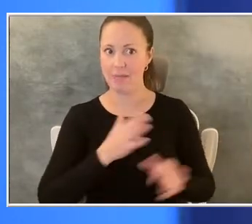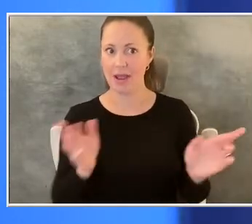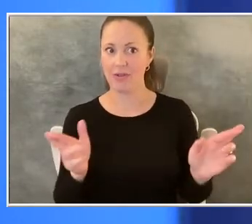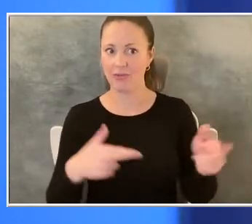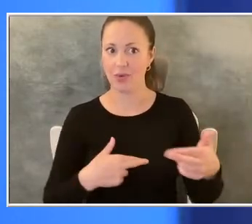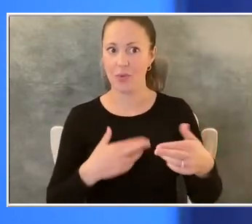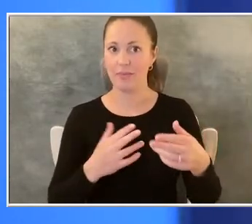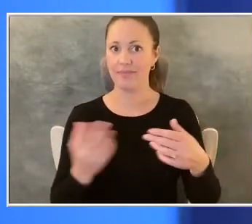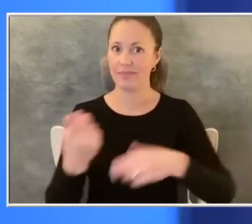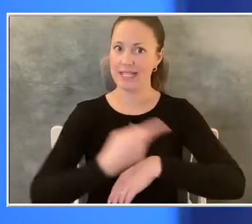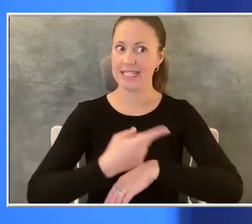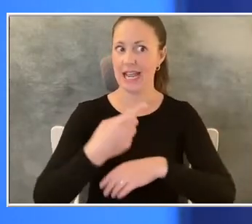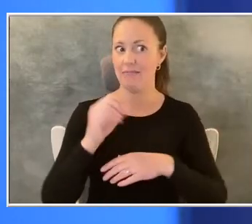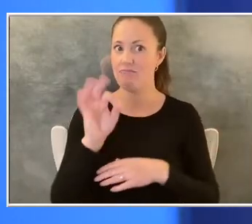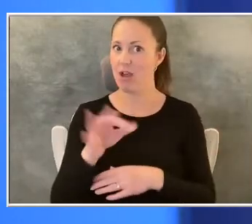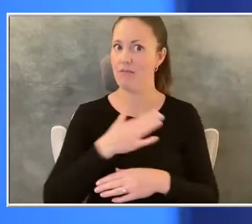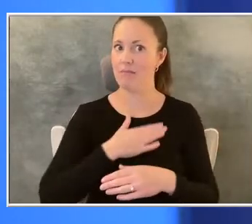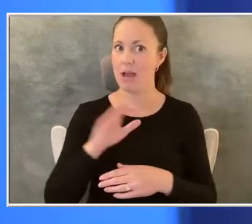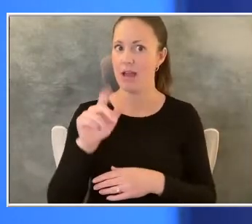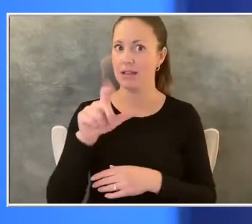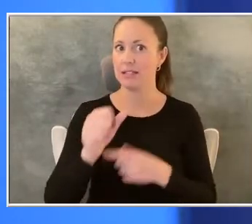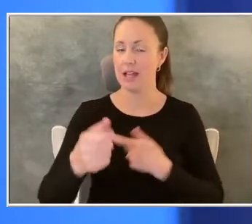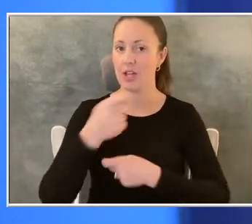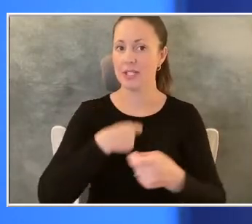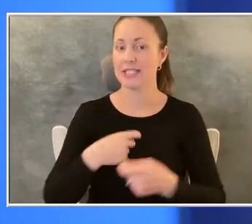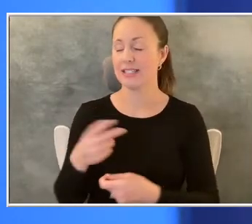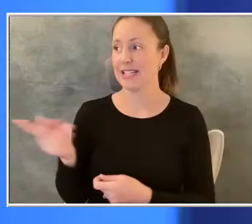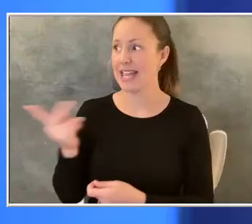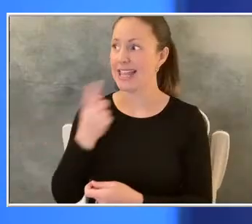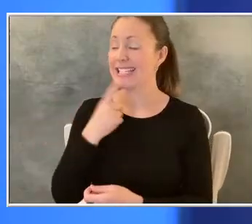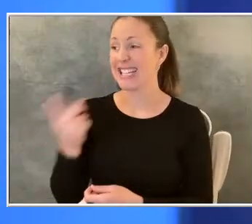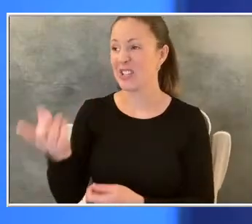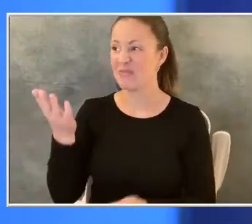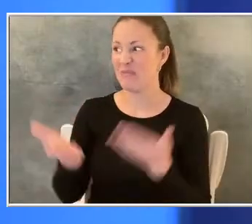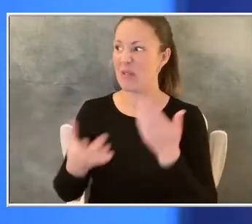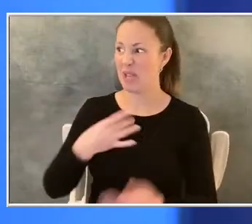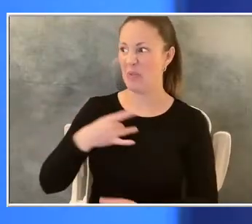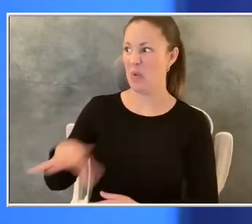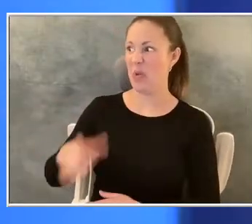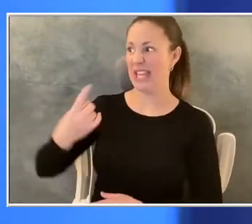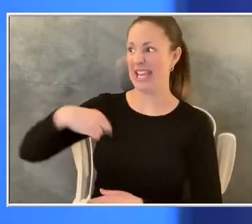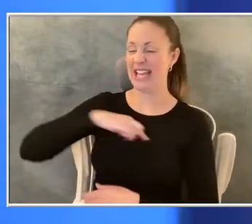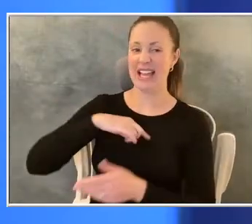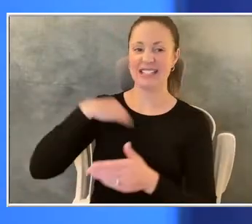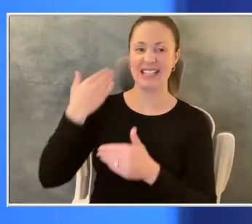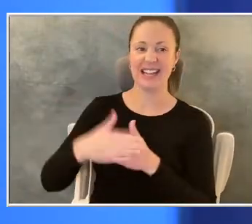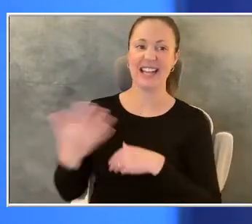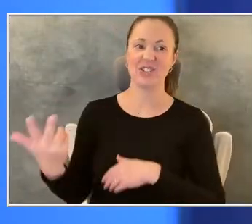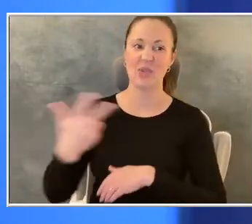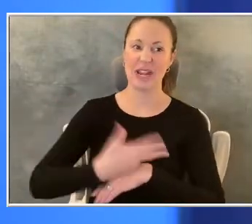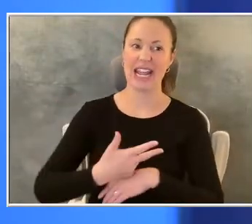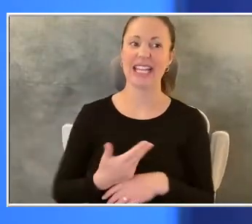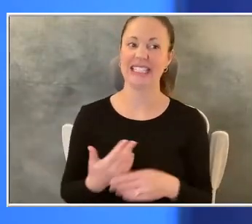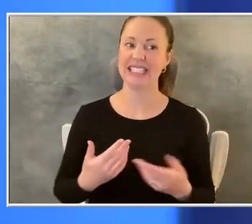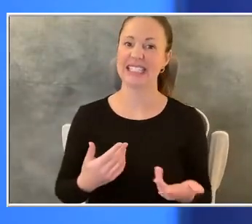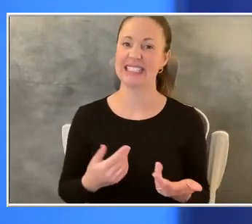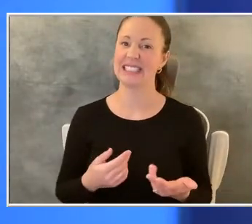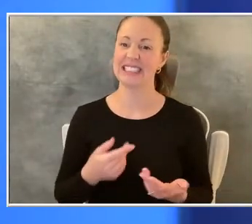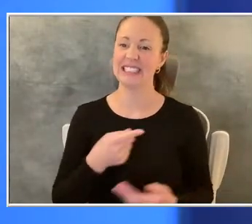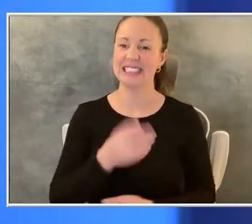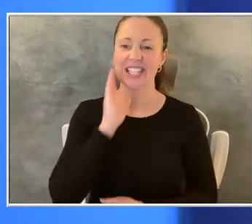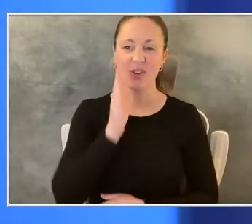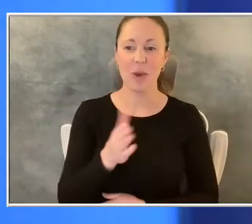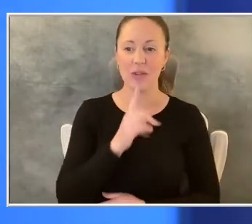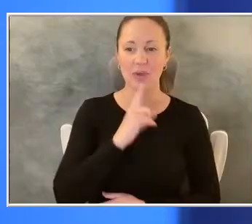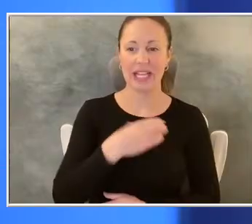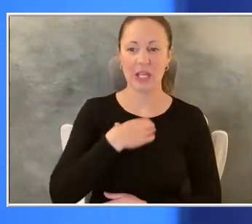and they said, you know, you're probably not going to like us in the next 3 days. You're going to be, probably wish you'd never